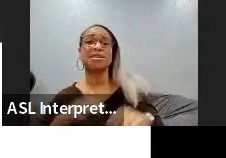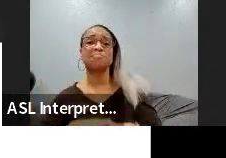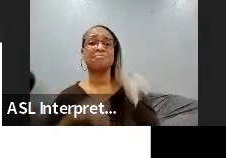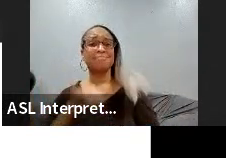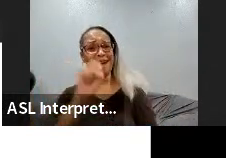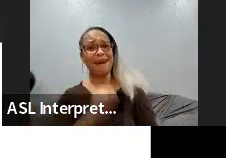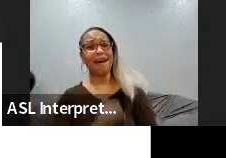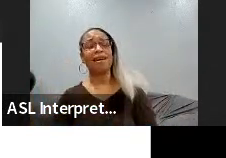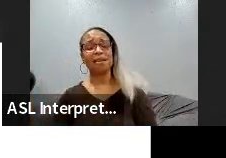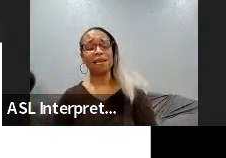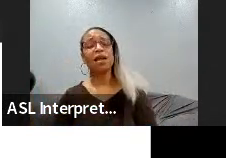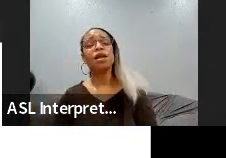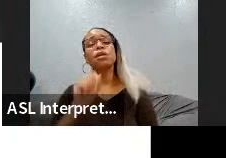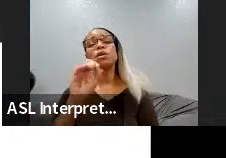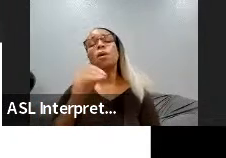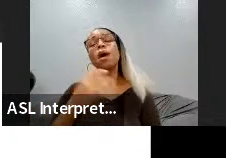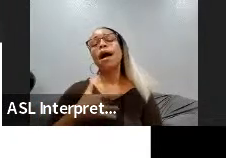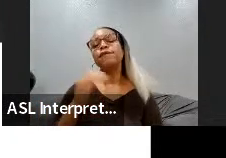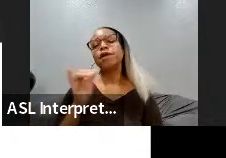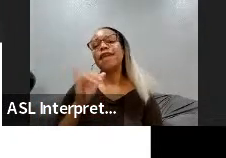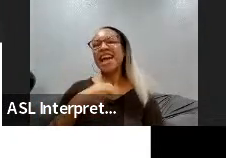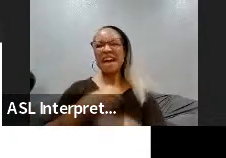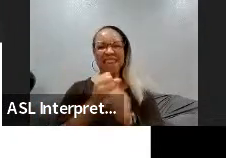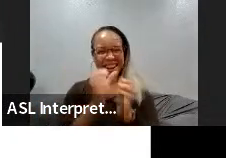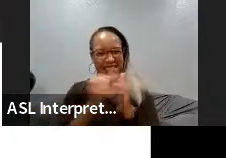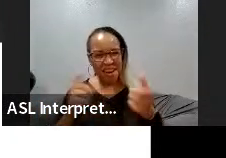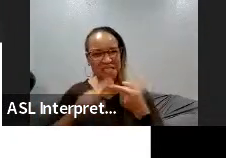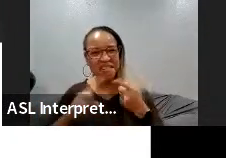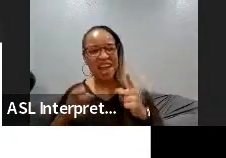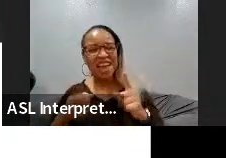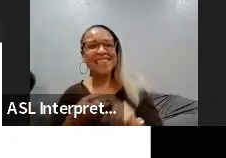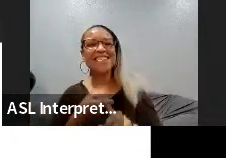Yeah. So I feel like I've made a lot of friends, and